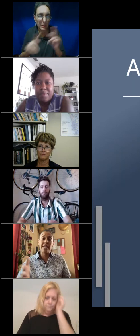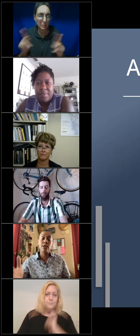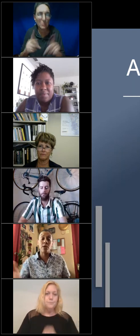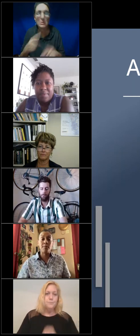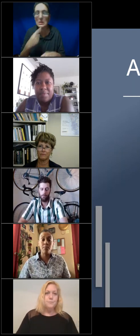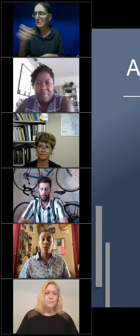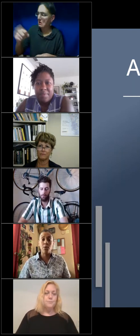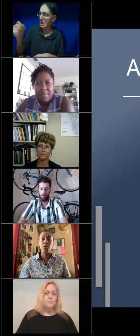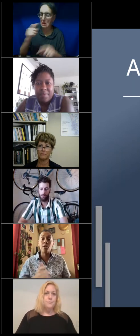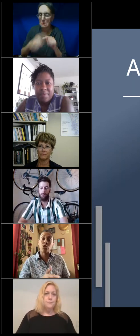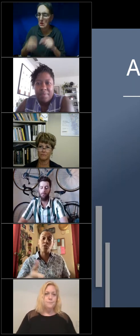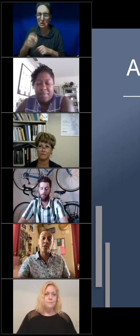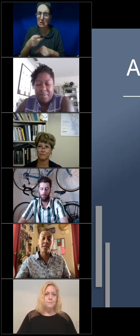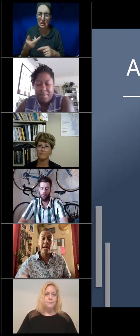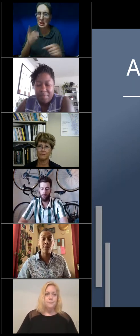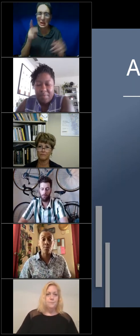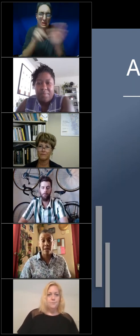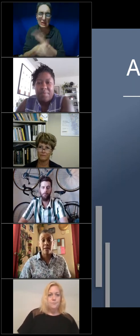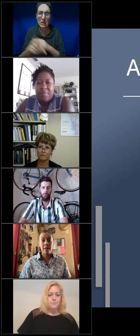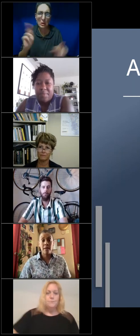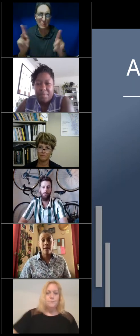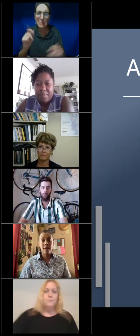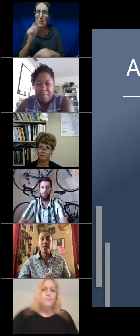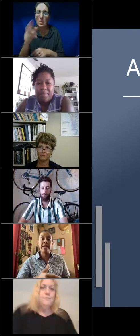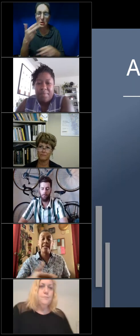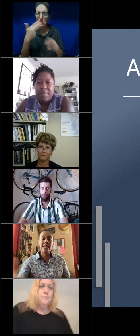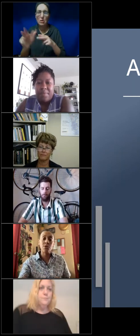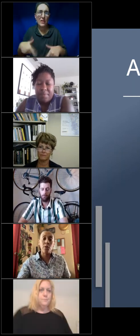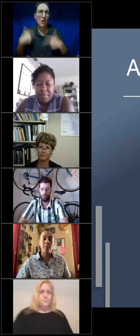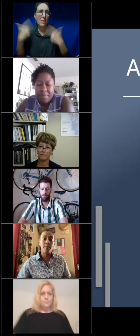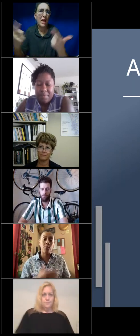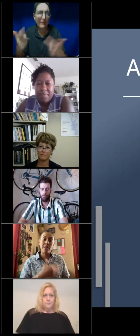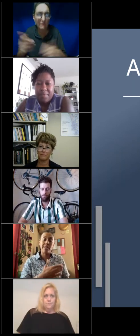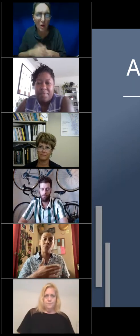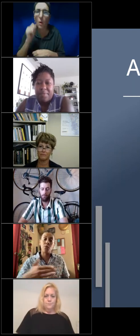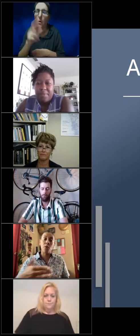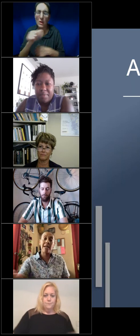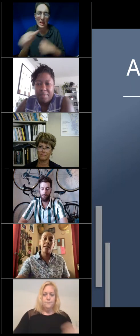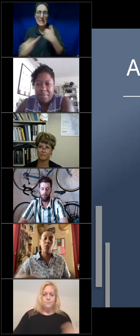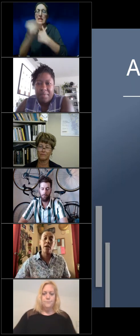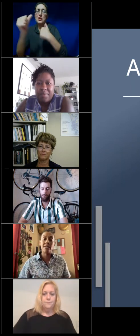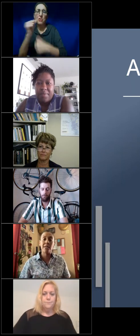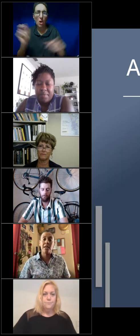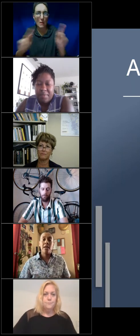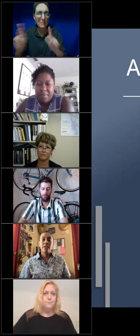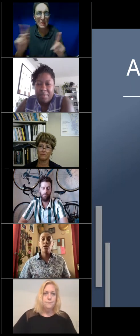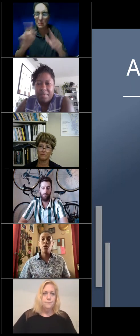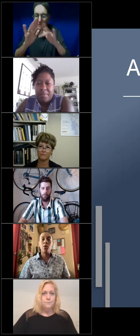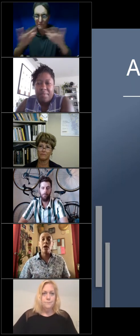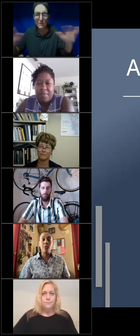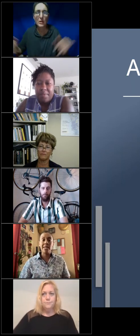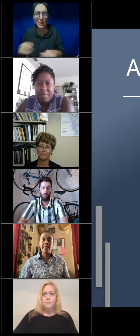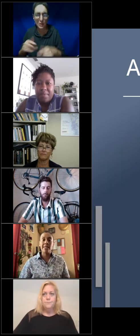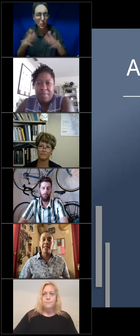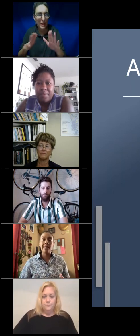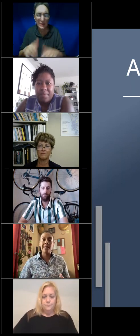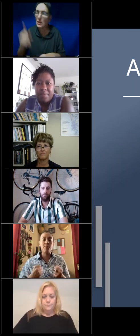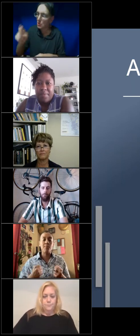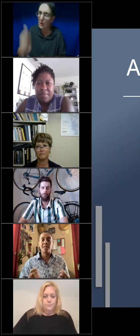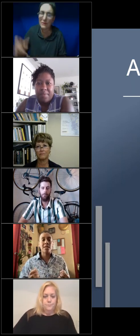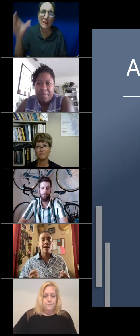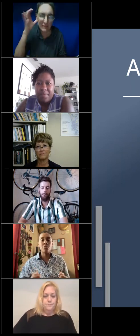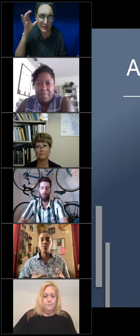you're going to kill our people, or you're going to shorten our time span, or you're going to endanger our people in these variety of ways. So I really think like